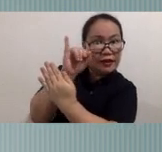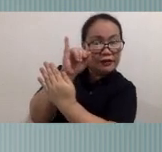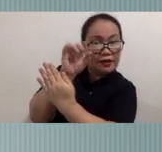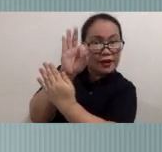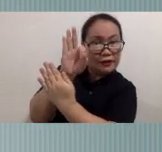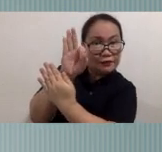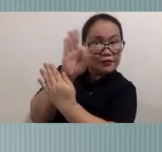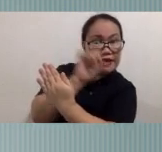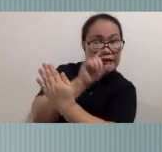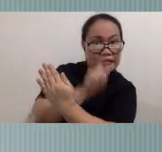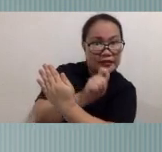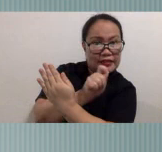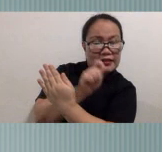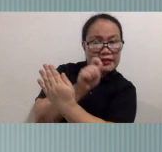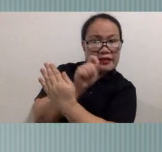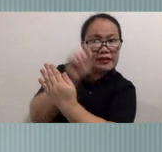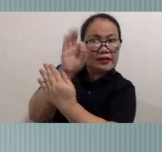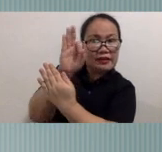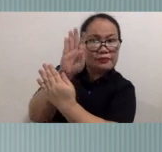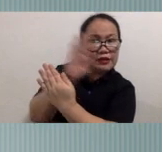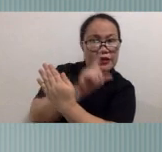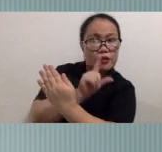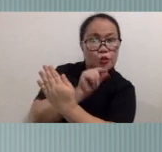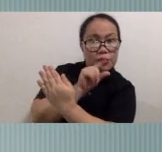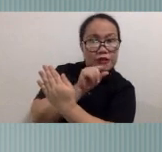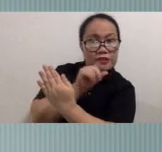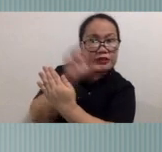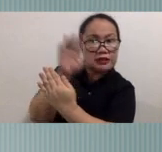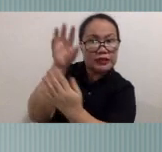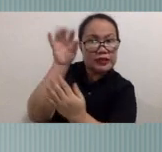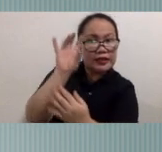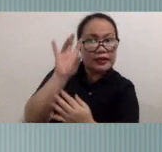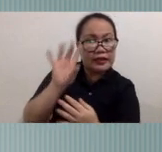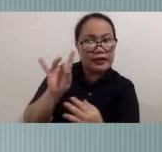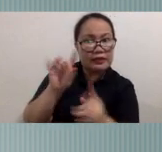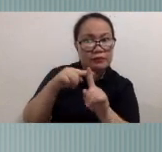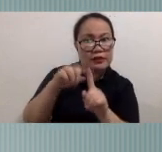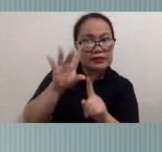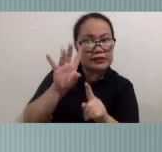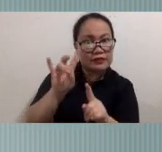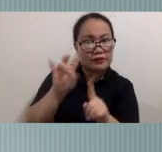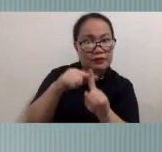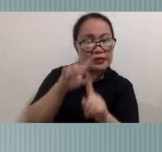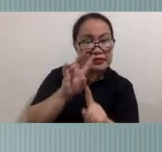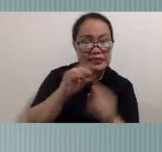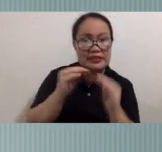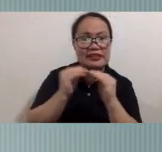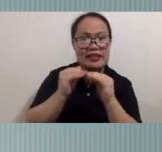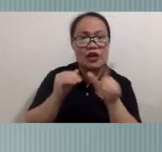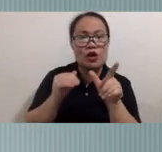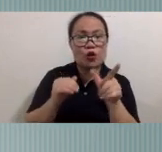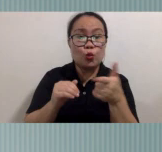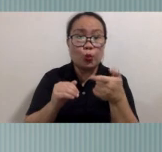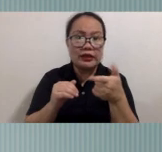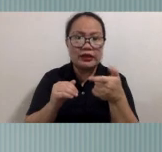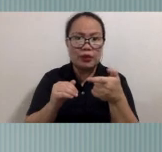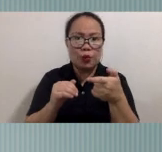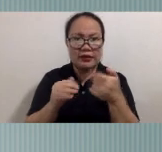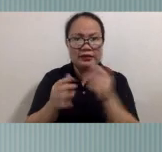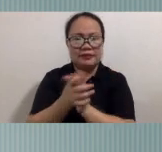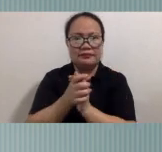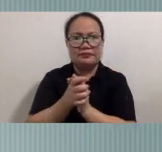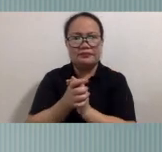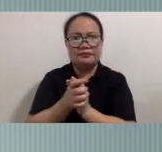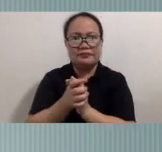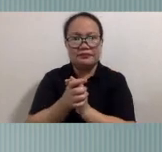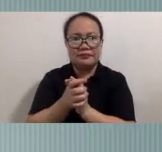elements na nasa loob ng Instagram. So, cover natin yon. So, we only have 8 plus 7 plus 6. So,